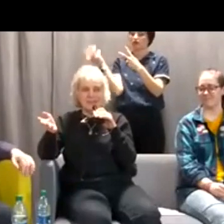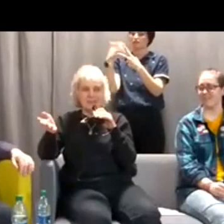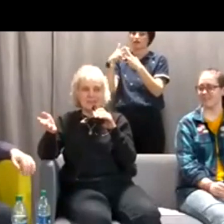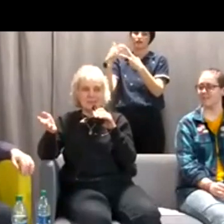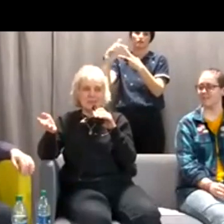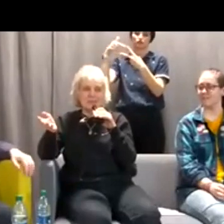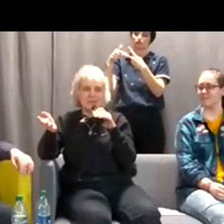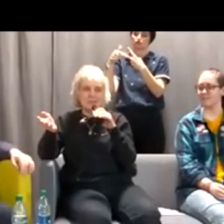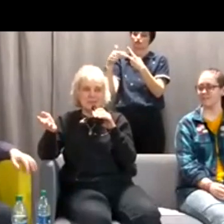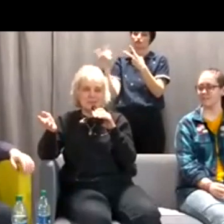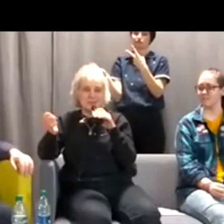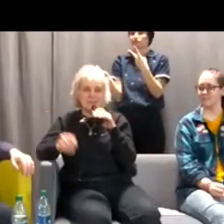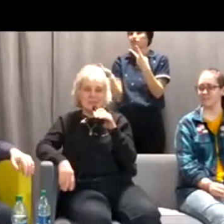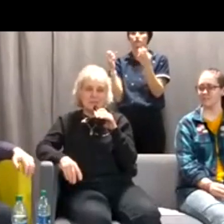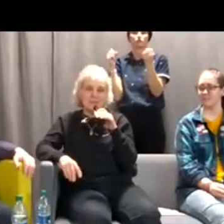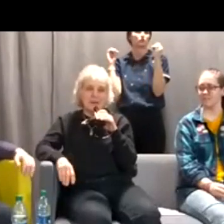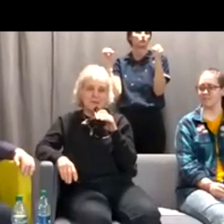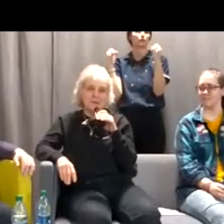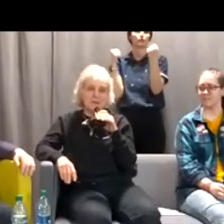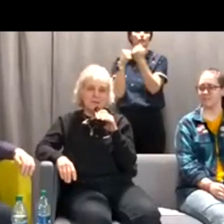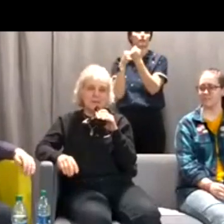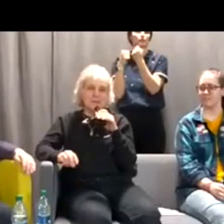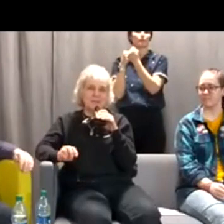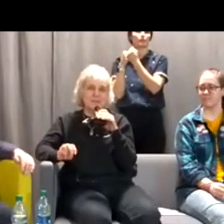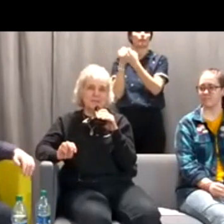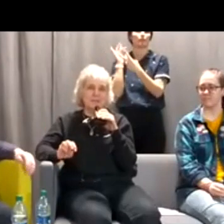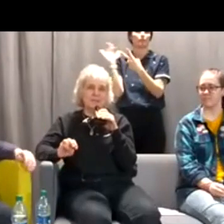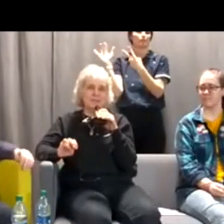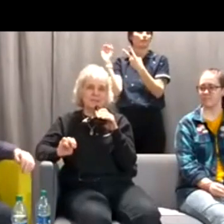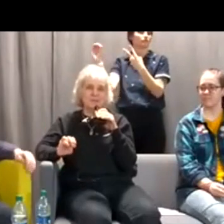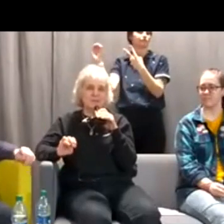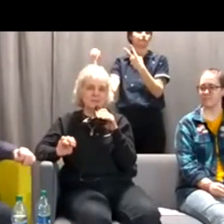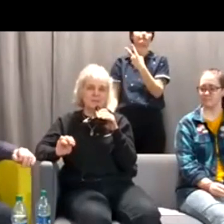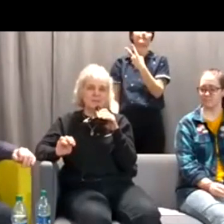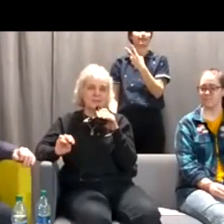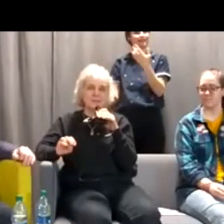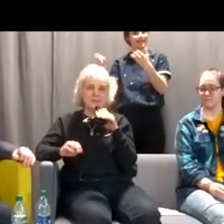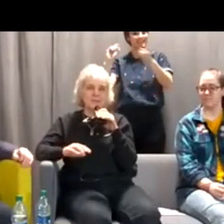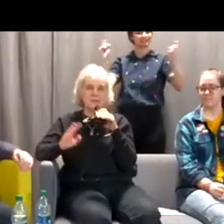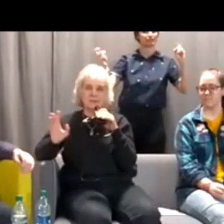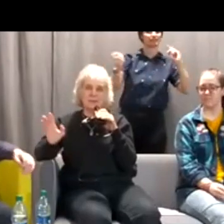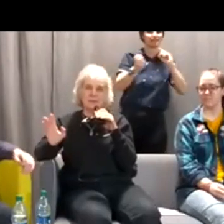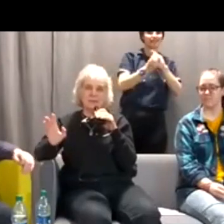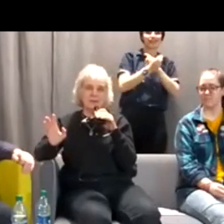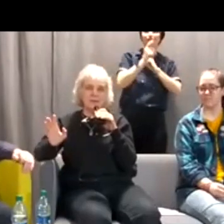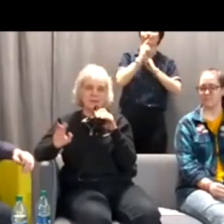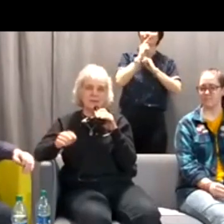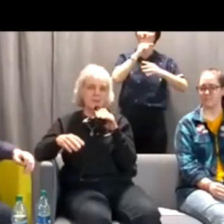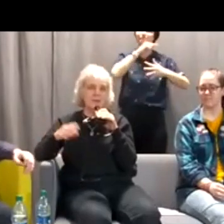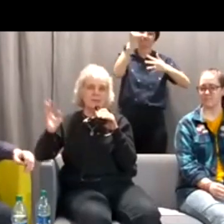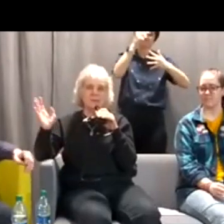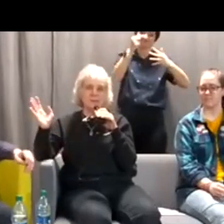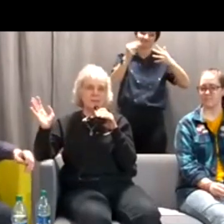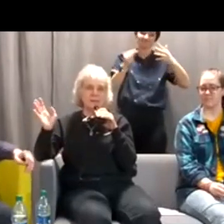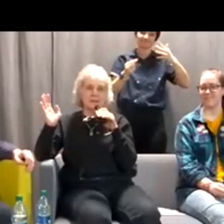You had no support or didn't feel supported. So I'm finding that's really wonderful. It's so expansive now. The